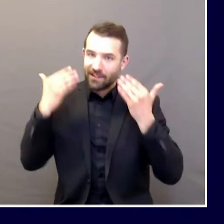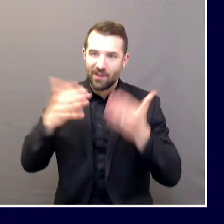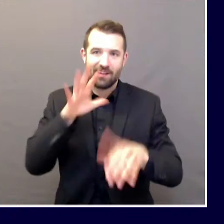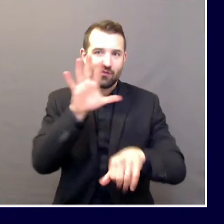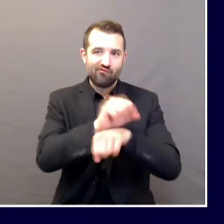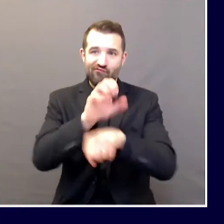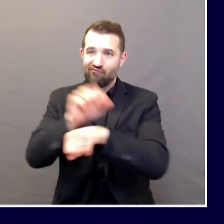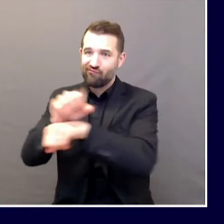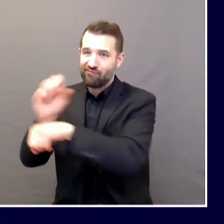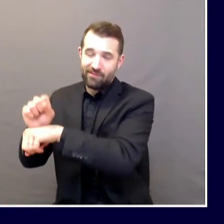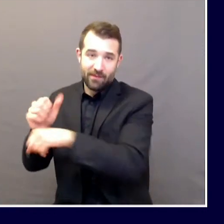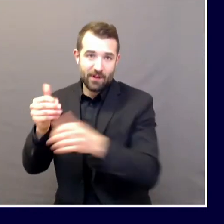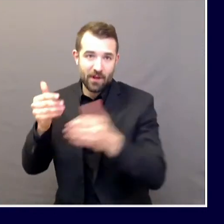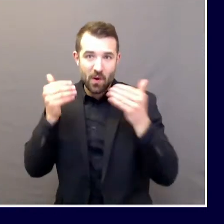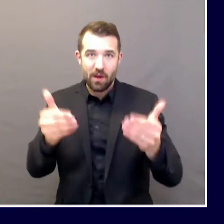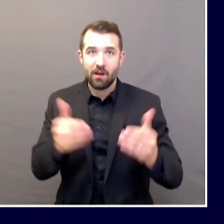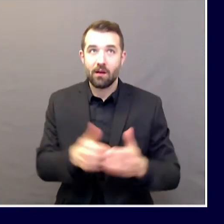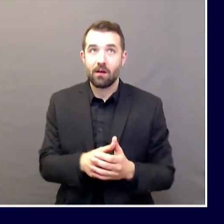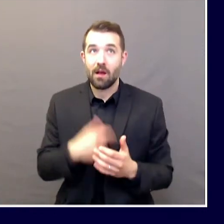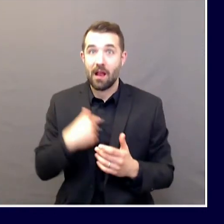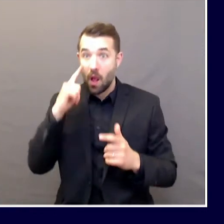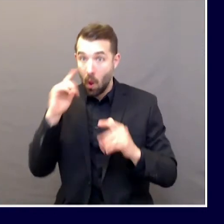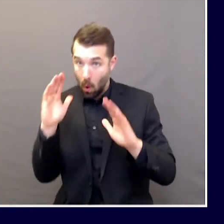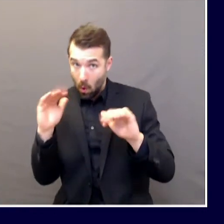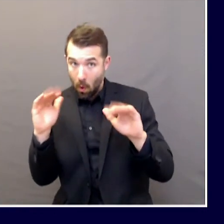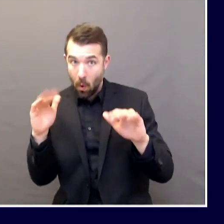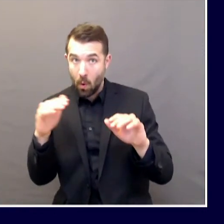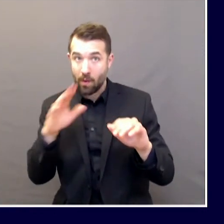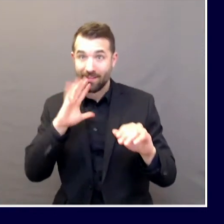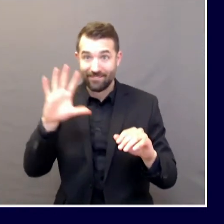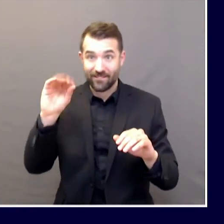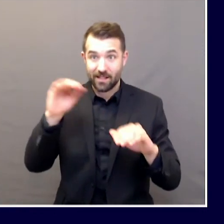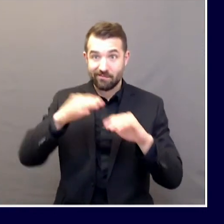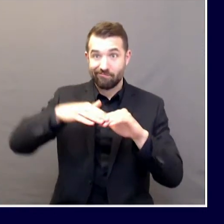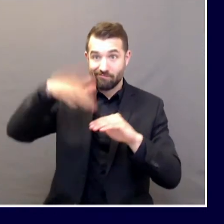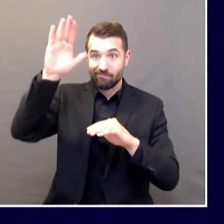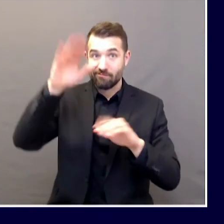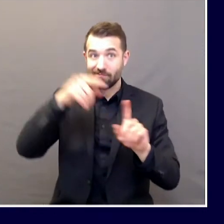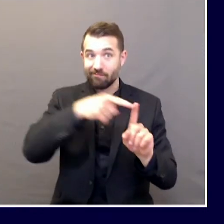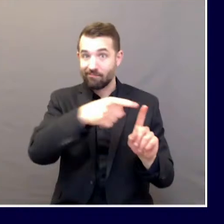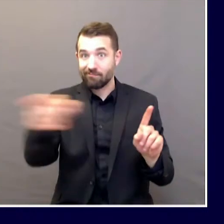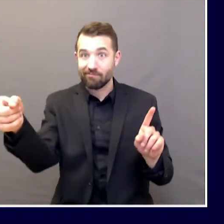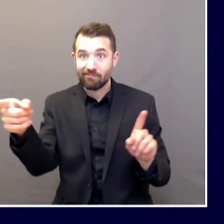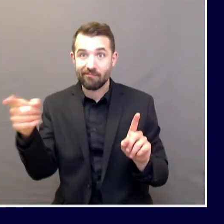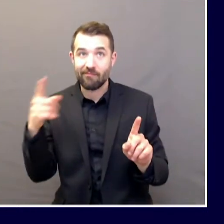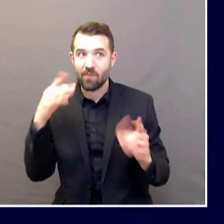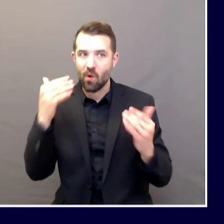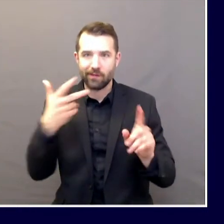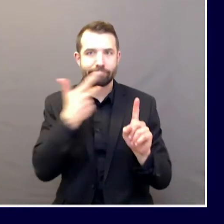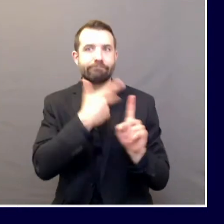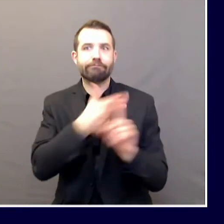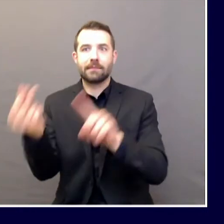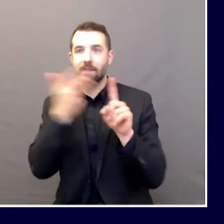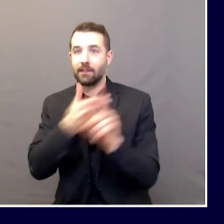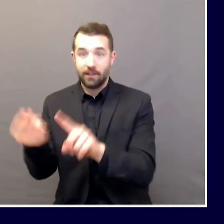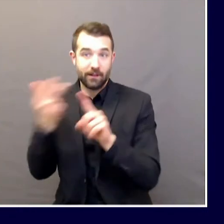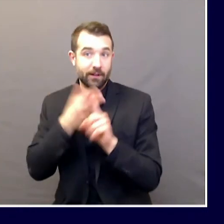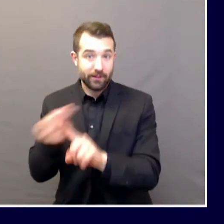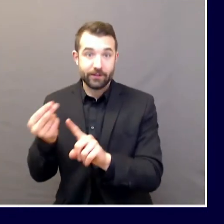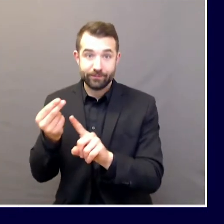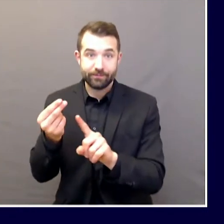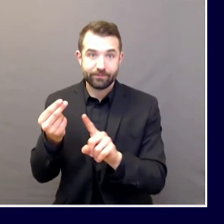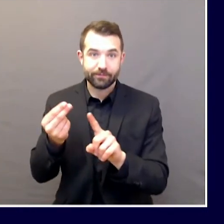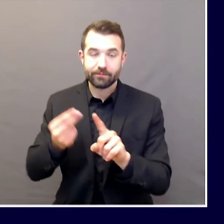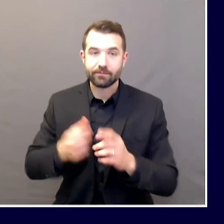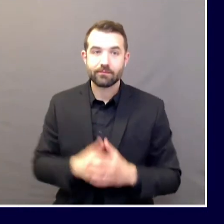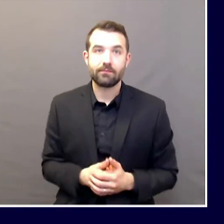hoping that we can make steady progress through this group of 50-year-olds by opening up as many appointments as possible. We're also starting